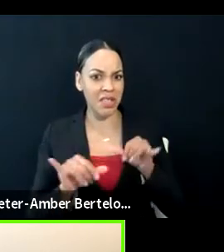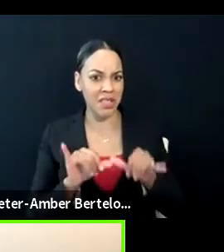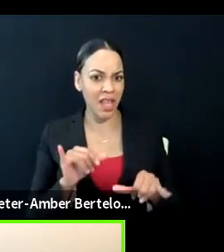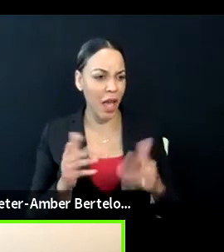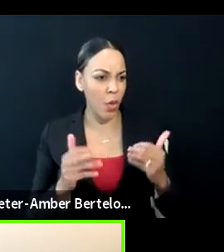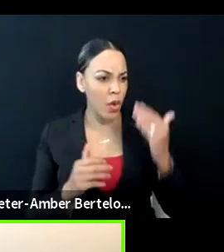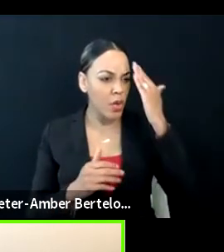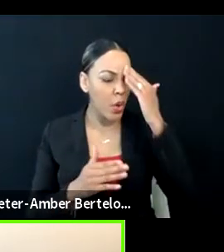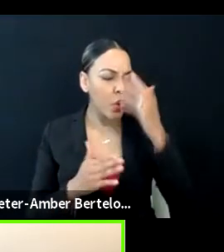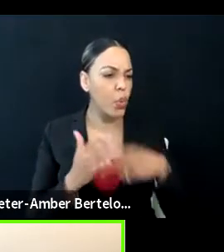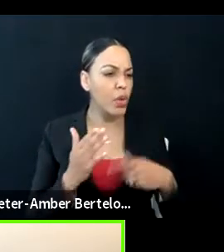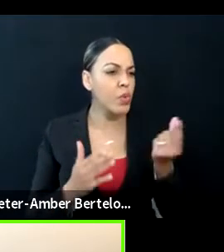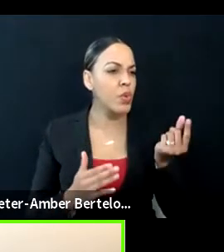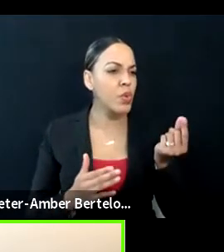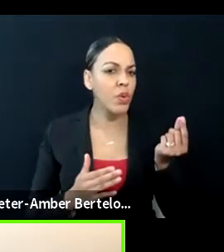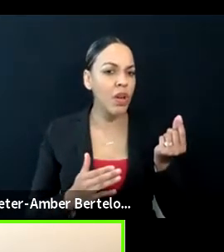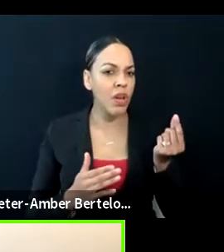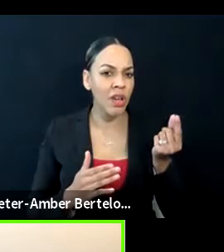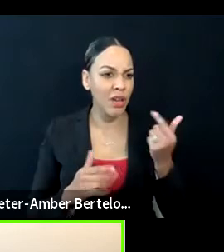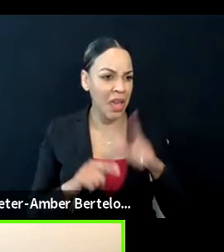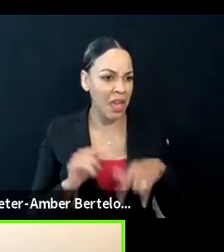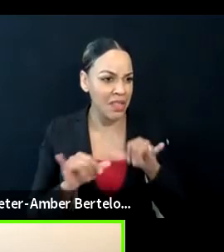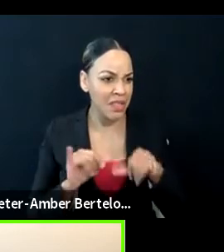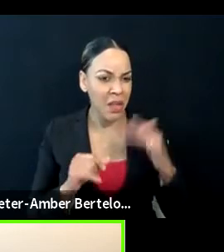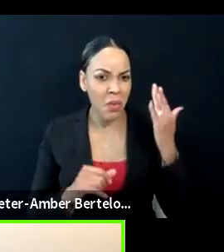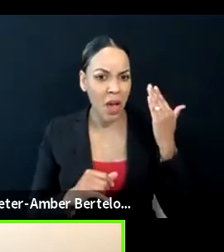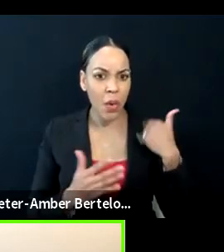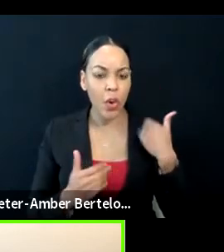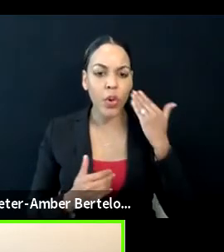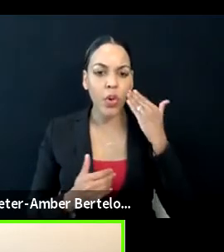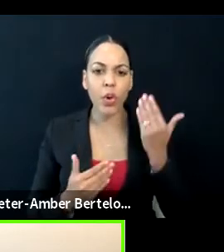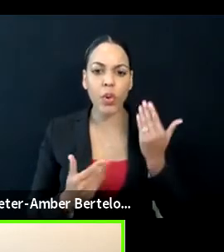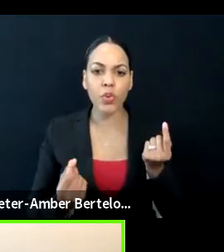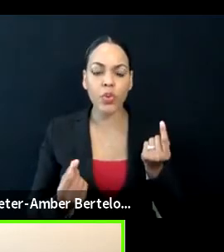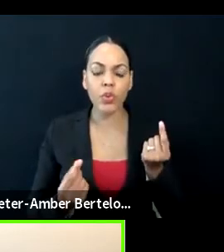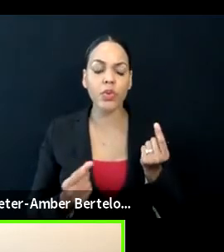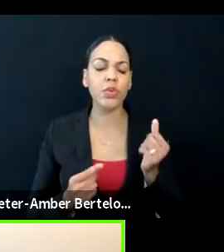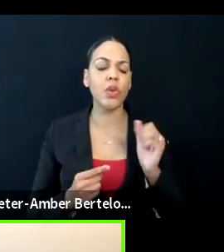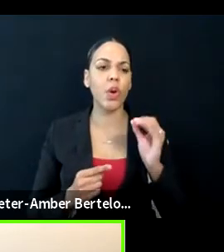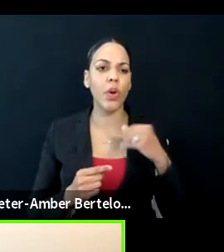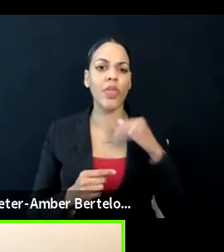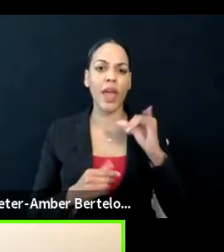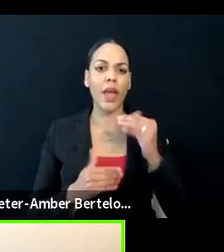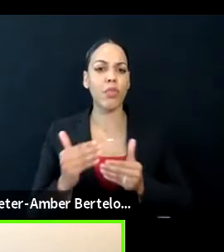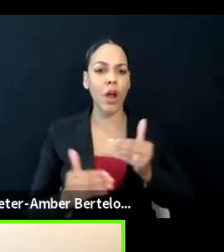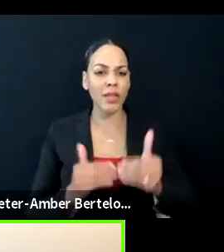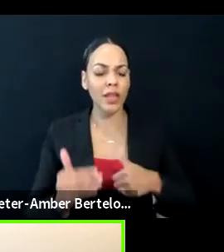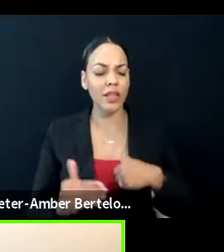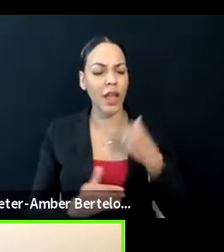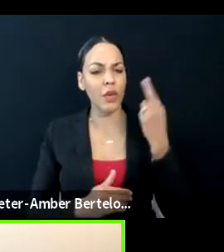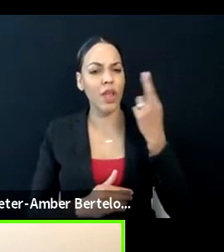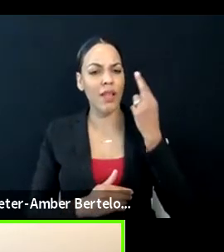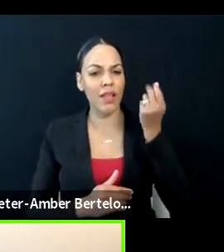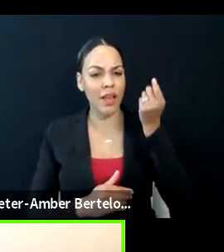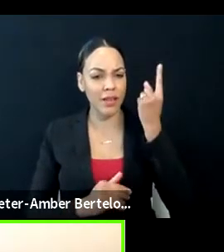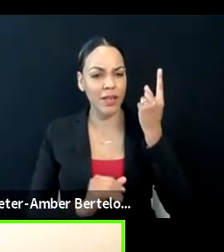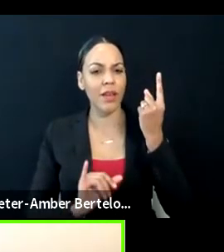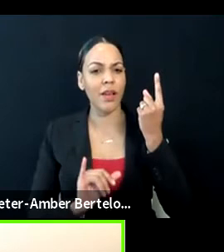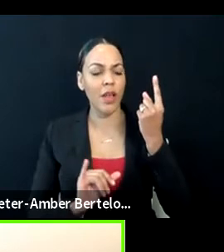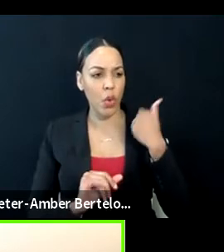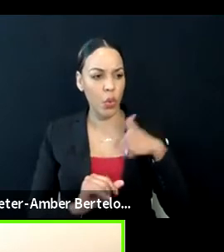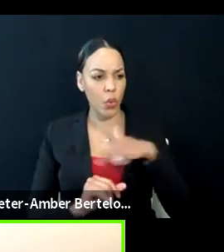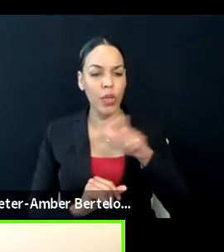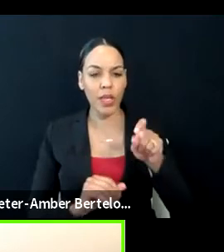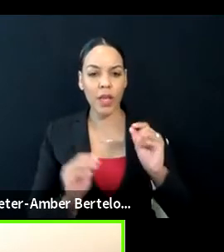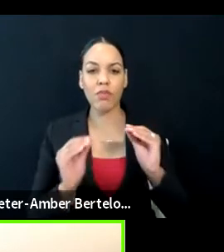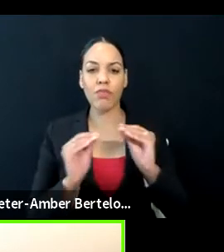doing in there and that sort of thing. And so it was even in that process where I realized that, you know, I think we need more of this. I